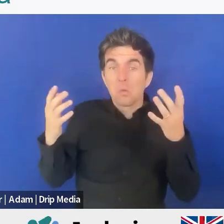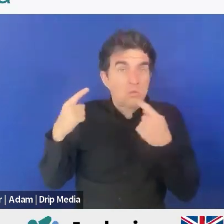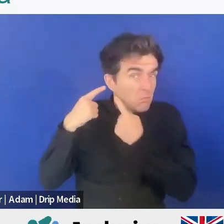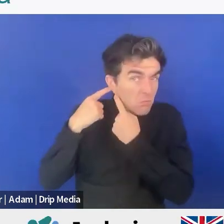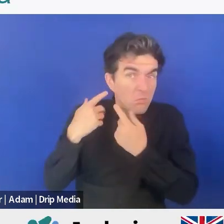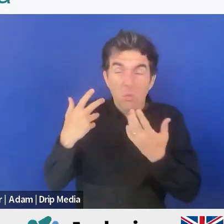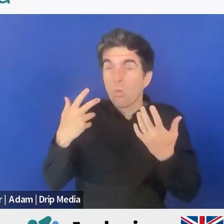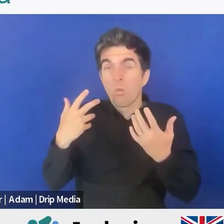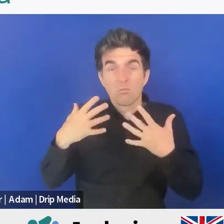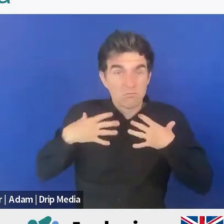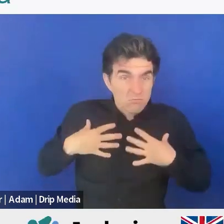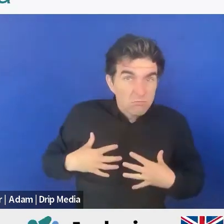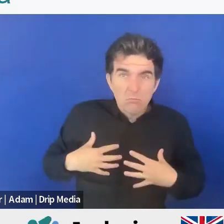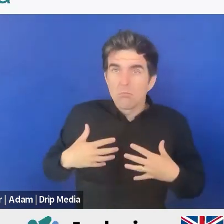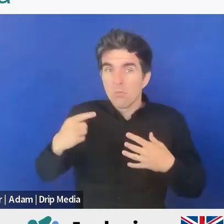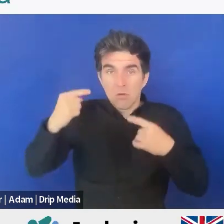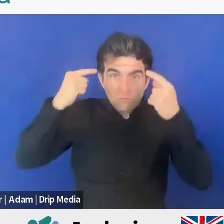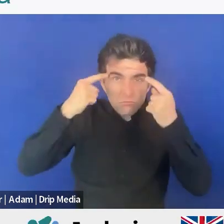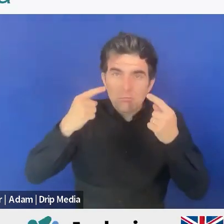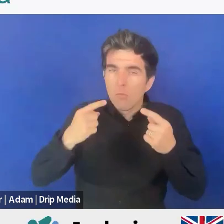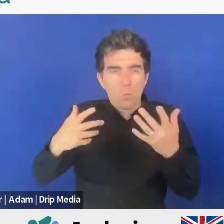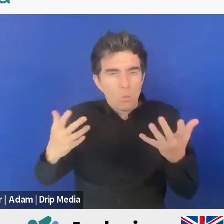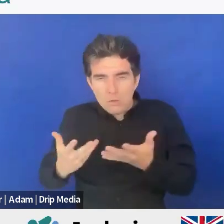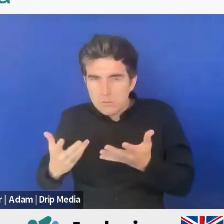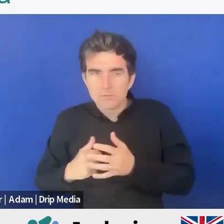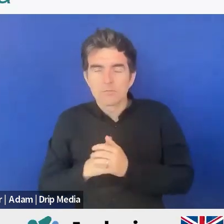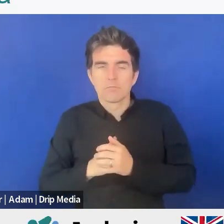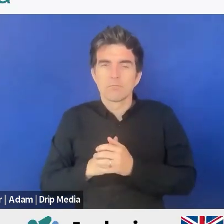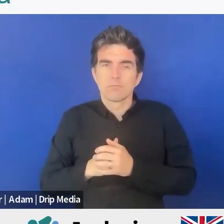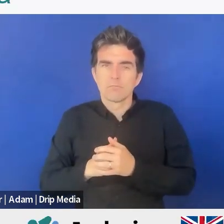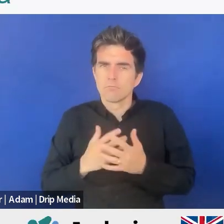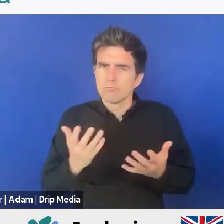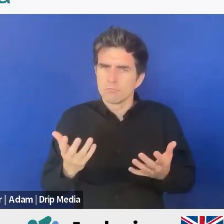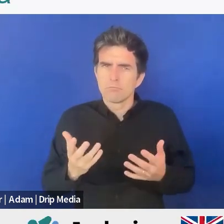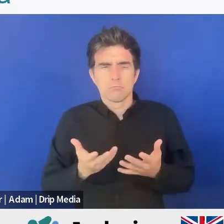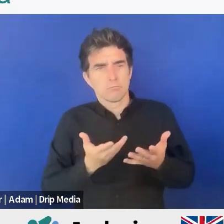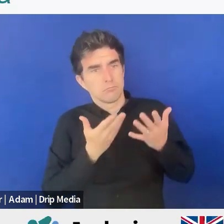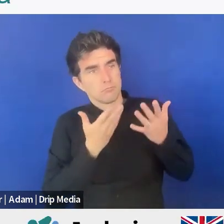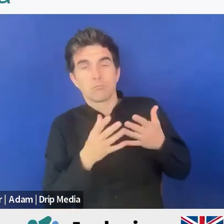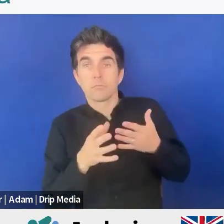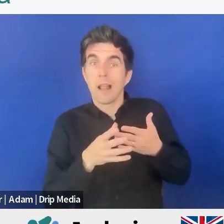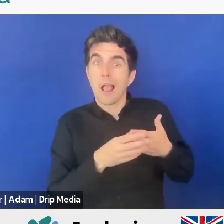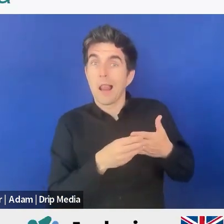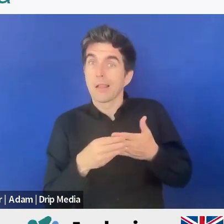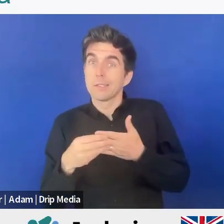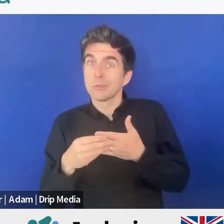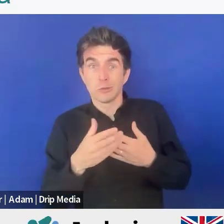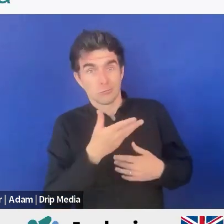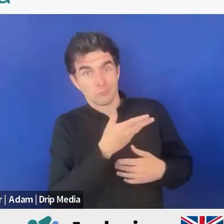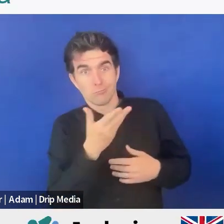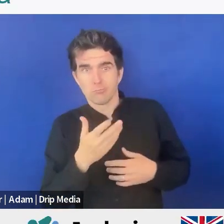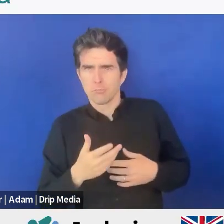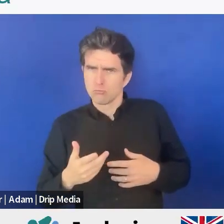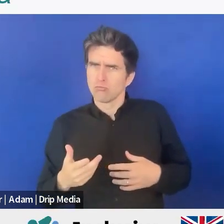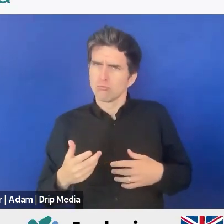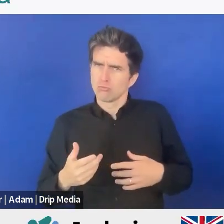okay, as well as if the leader module inclusive beliefs, inclusive behaviors, it